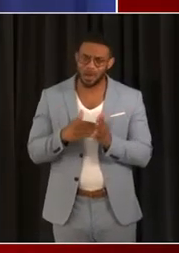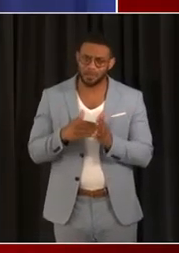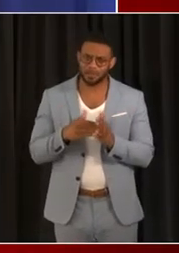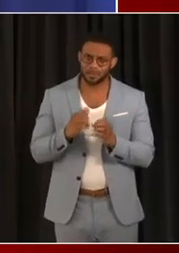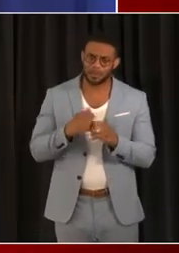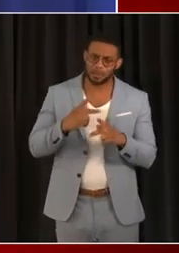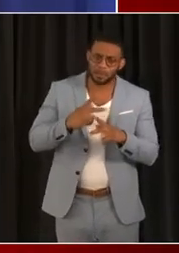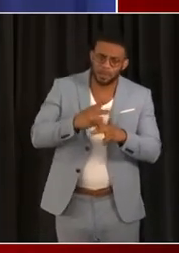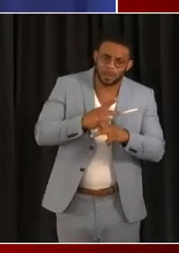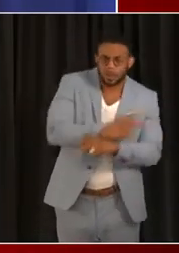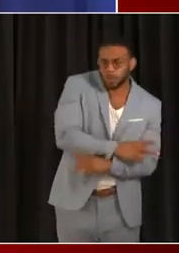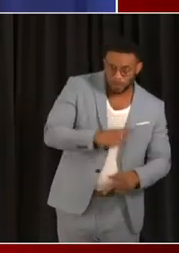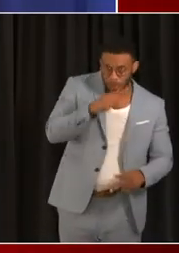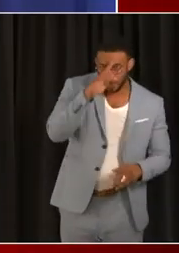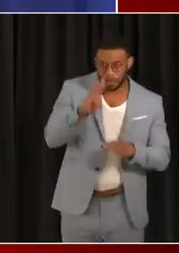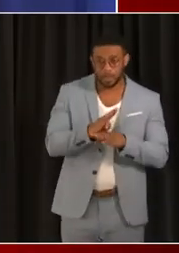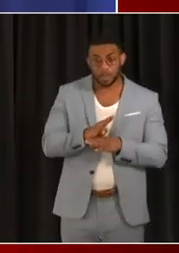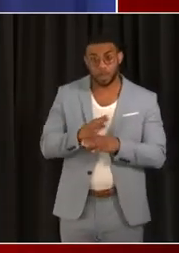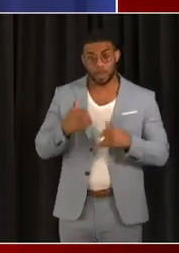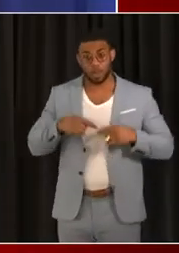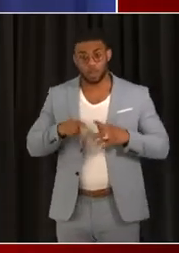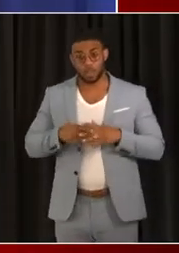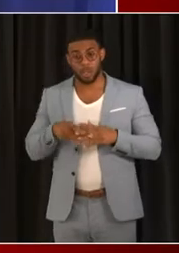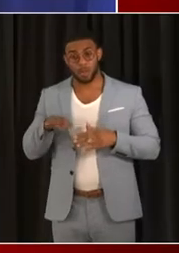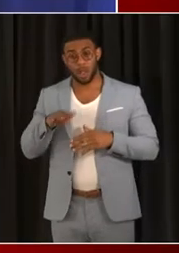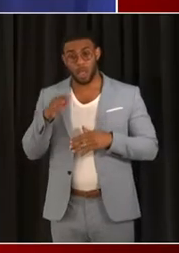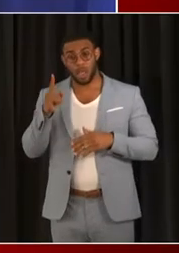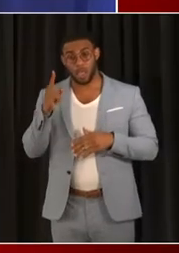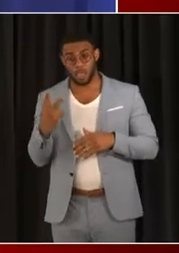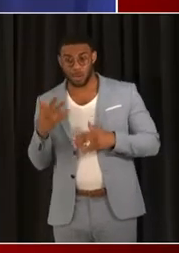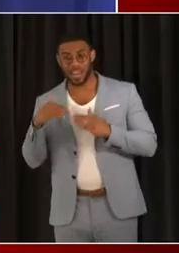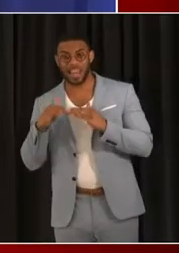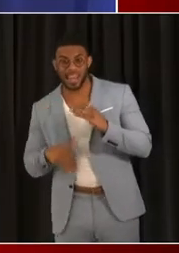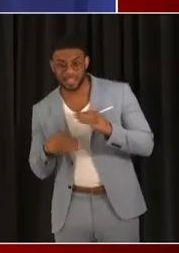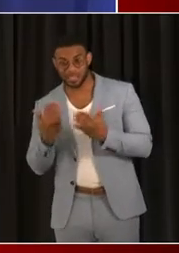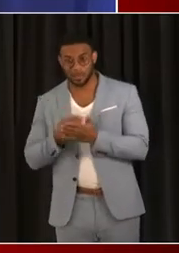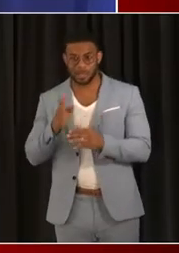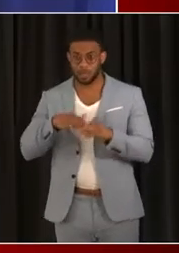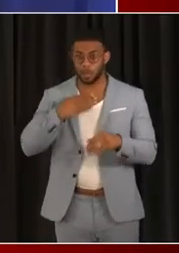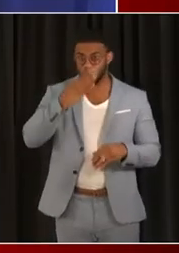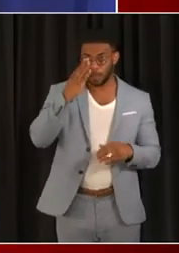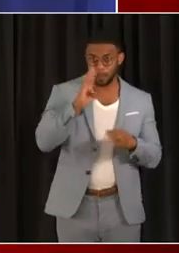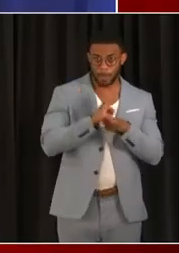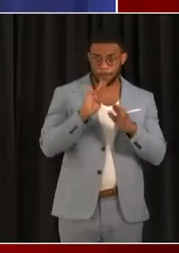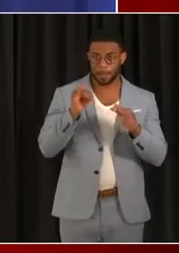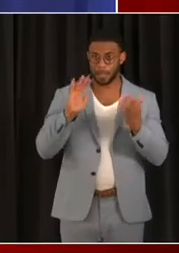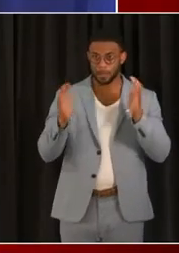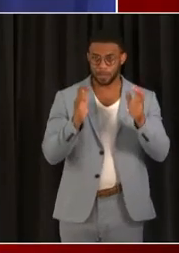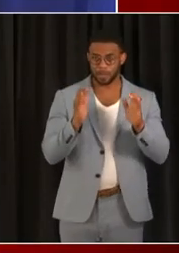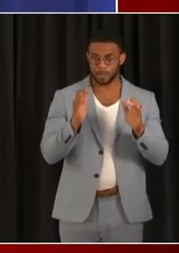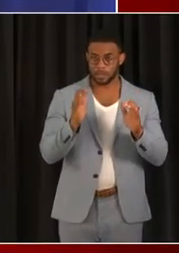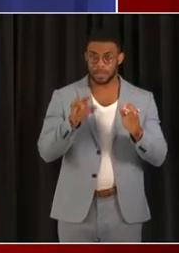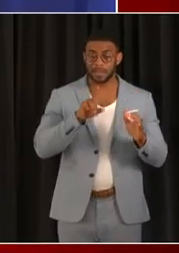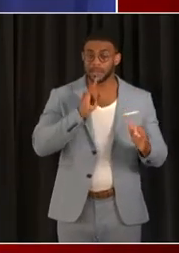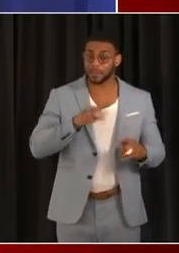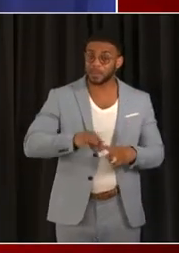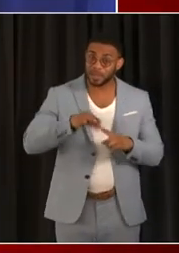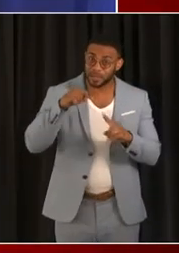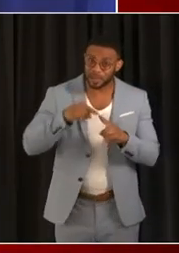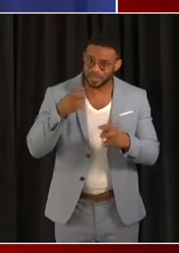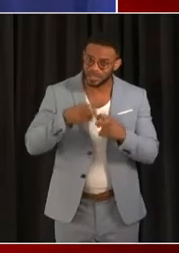the failure of black businesses. We start with about a third less of capital than white businesses. And it